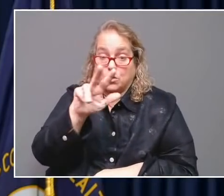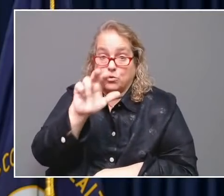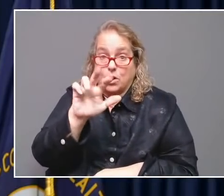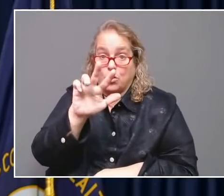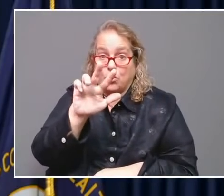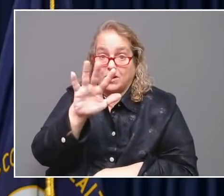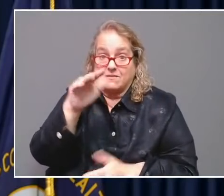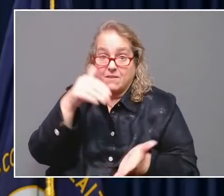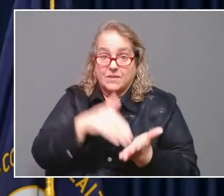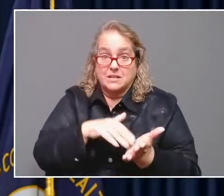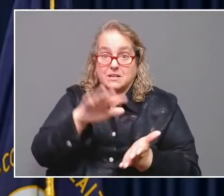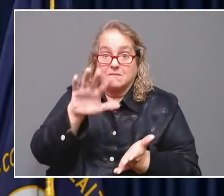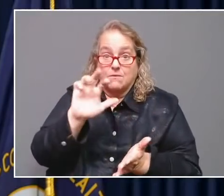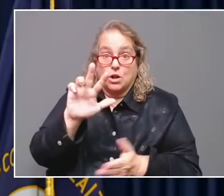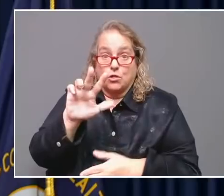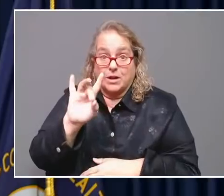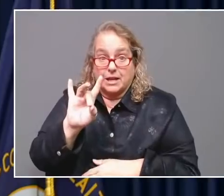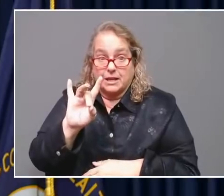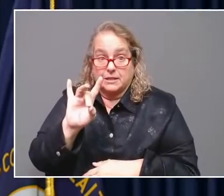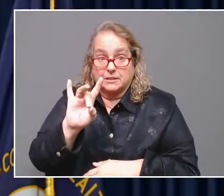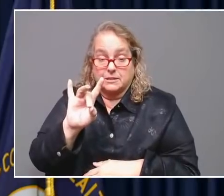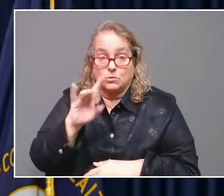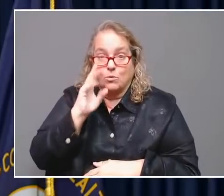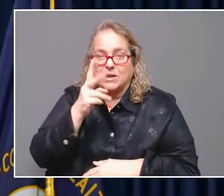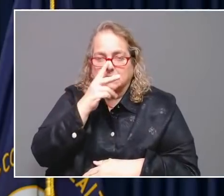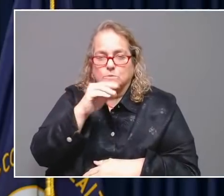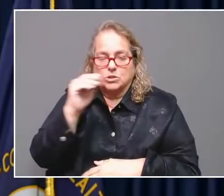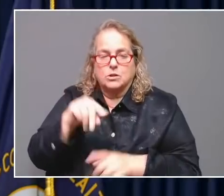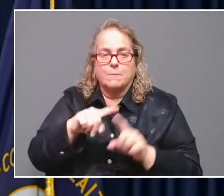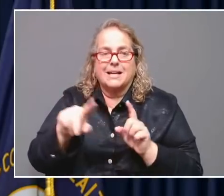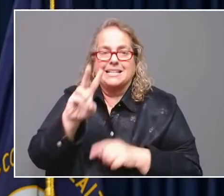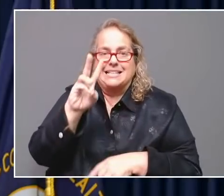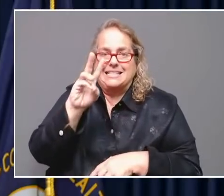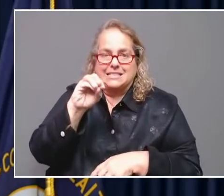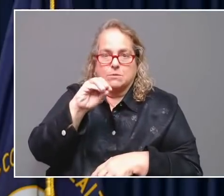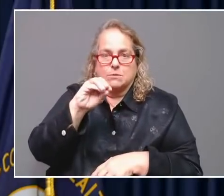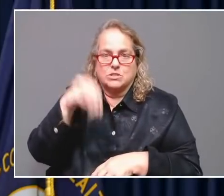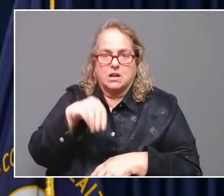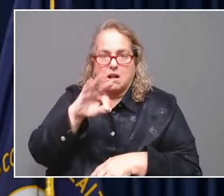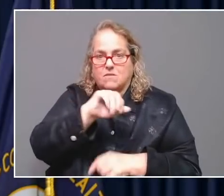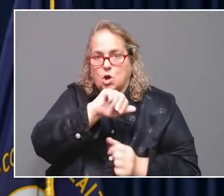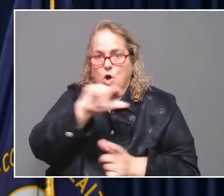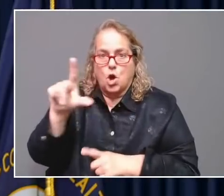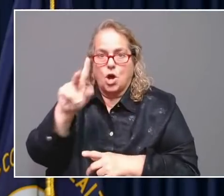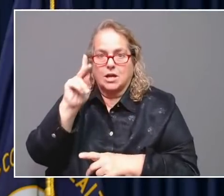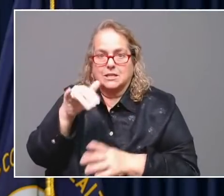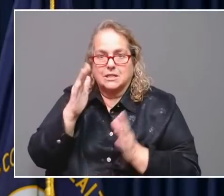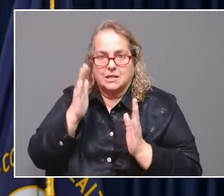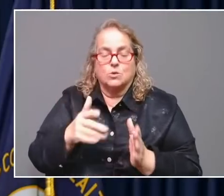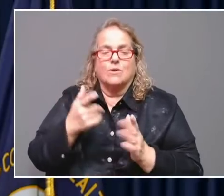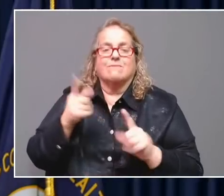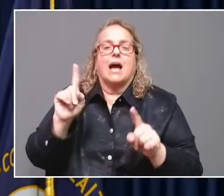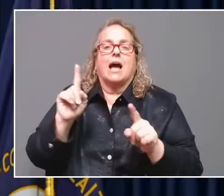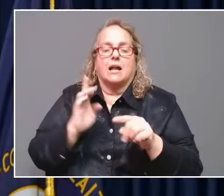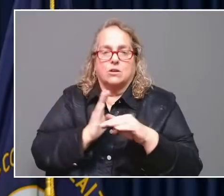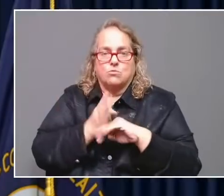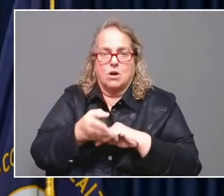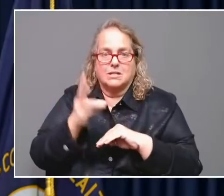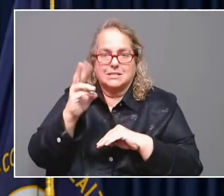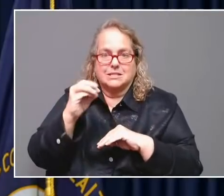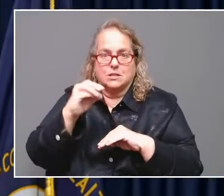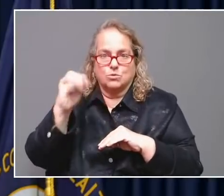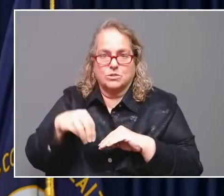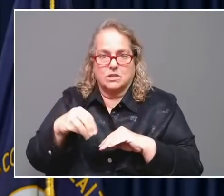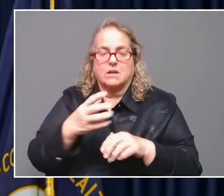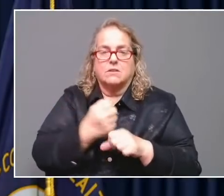2,335,538. And we'll go to percentages in a minute, but 60% of all Kentuckians now, we crossed that 60% threshold, have received at least one